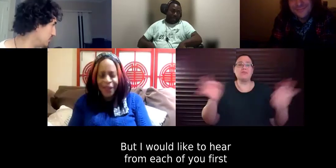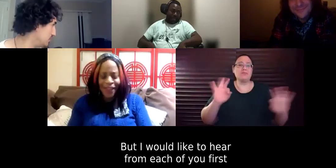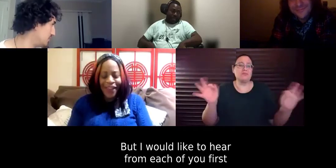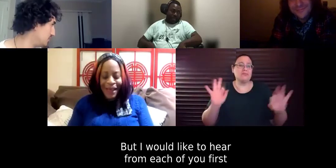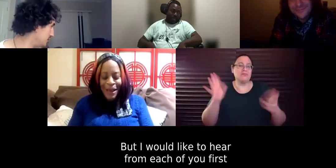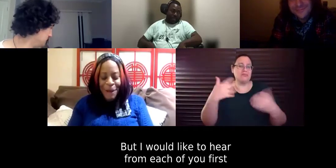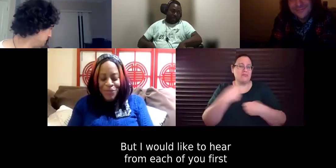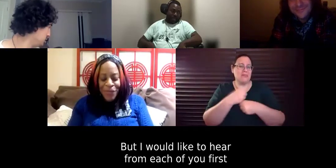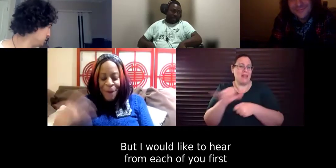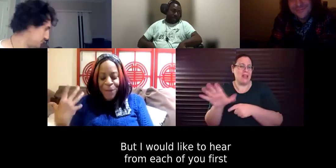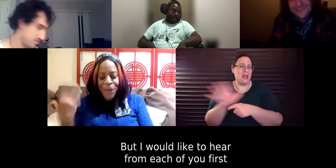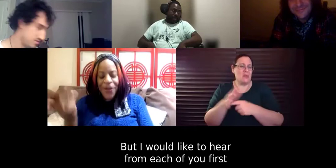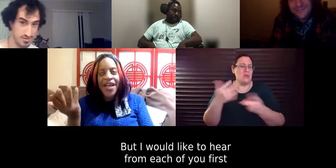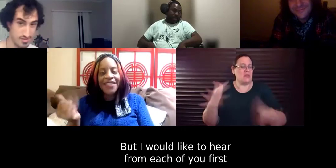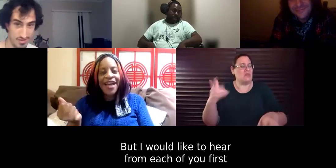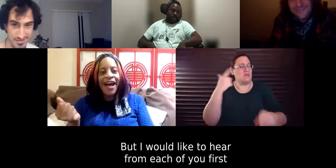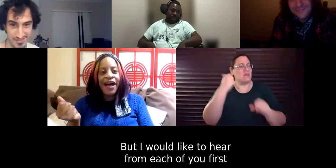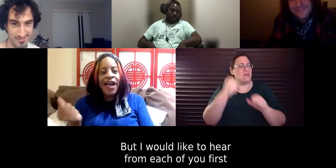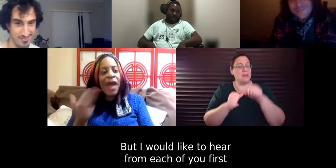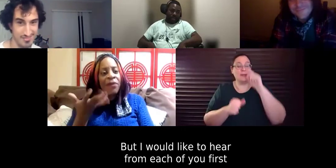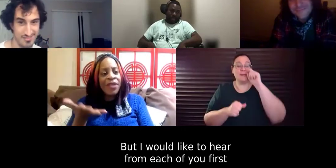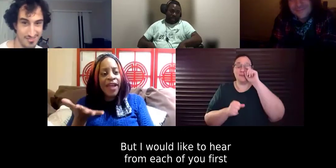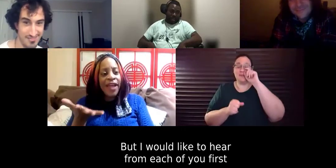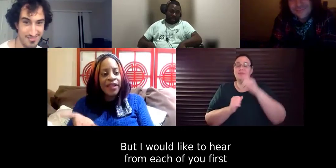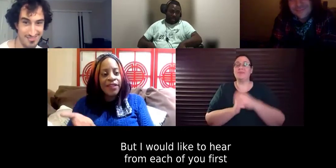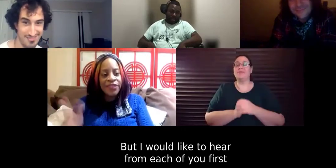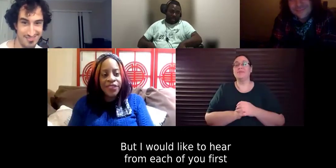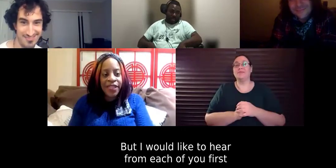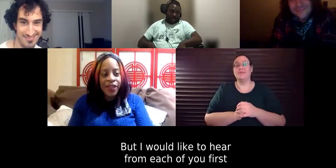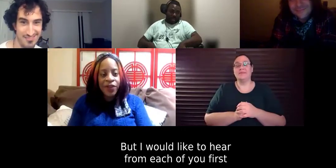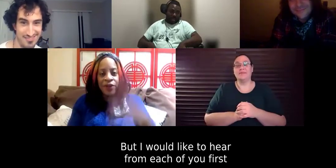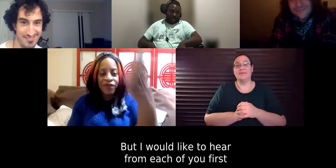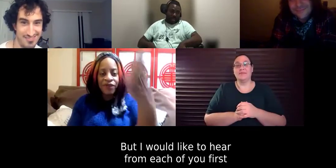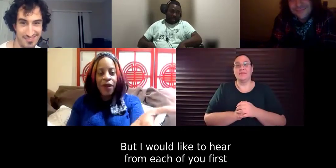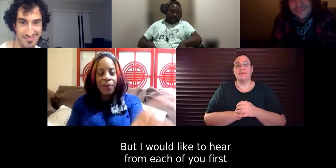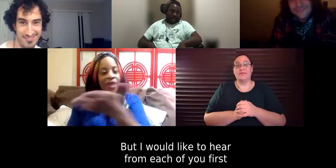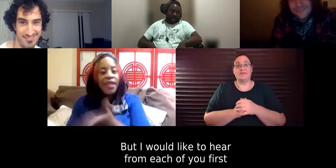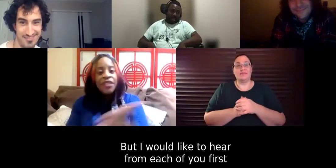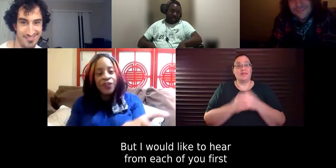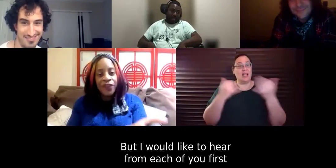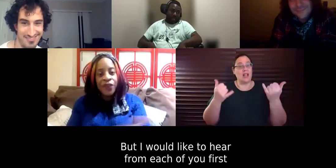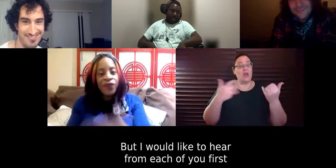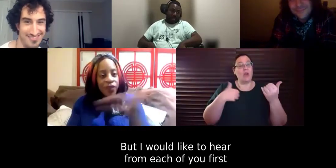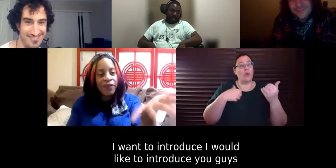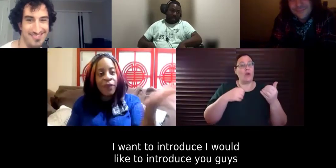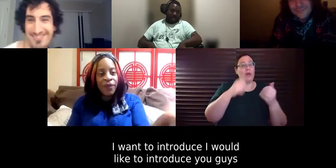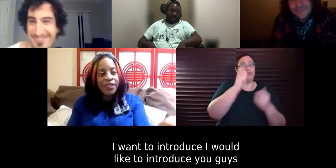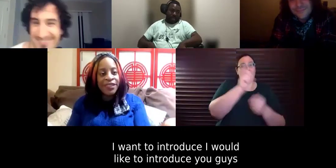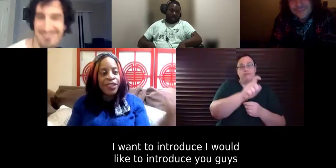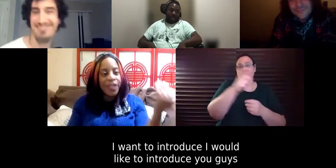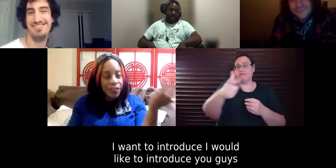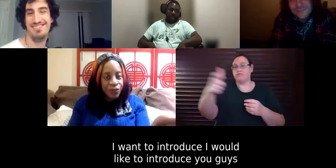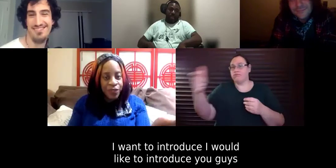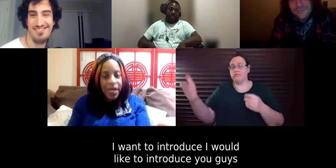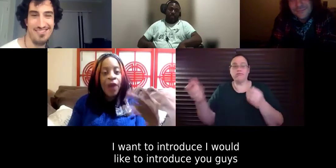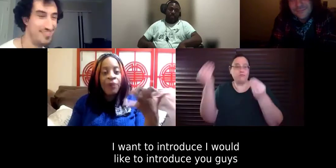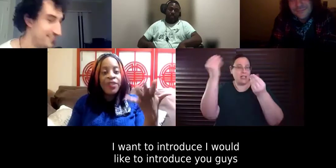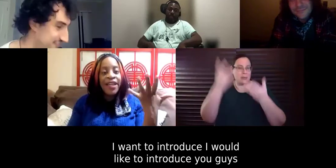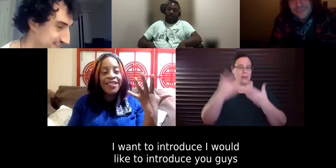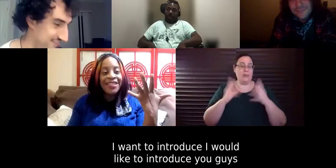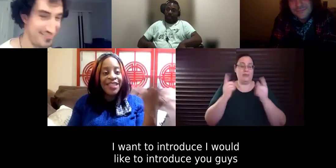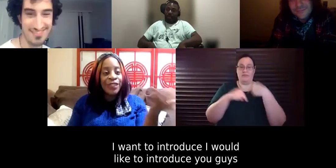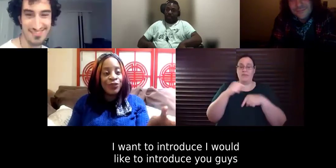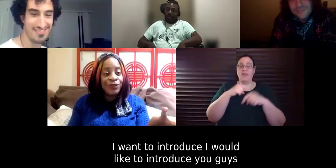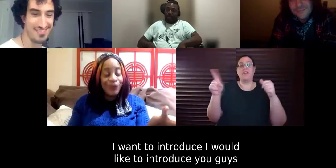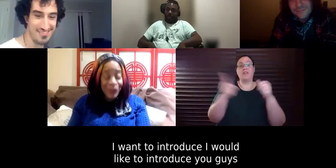yeah. But I would like to hear from each of you. First up, I would